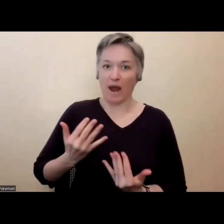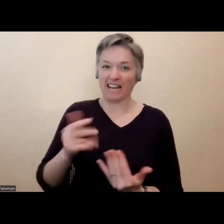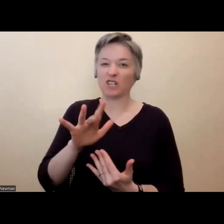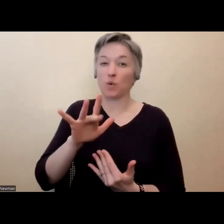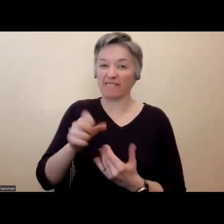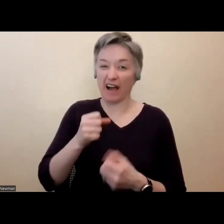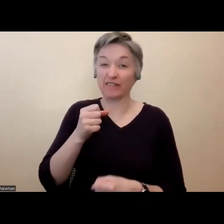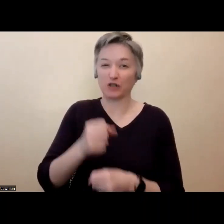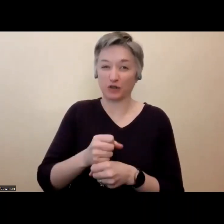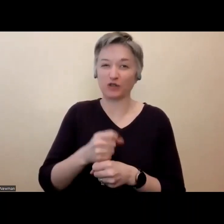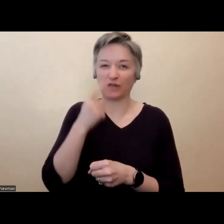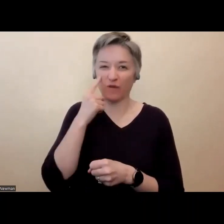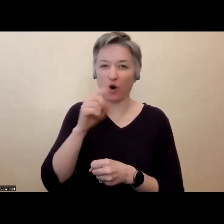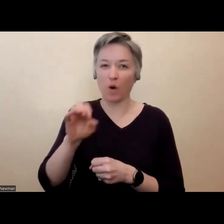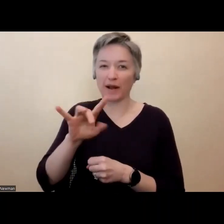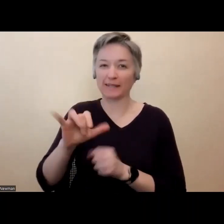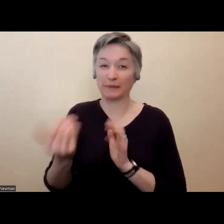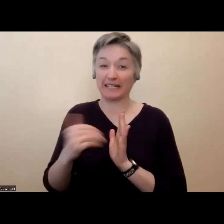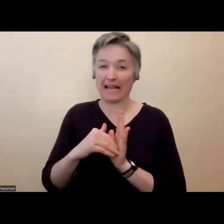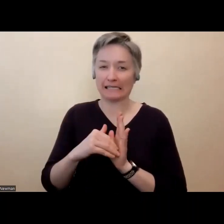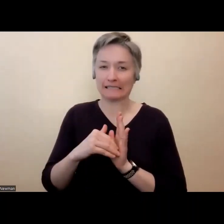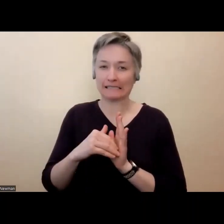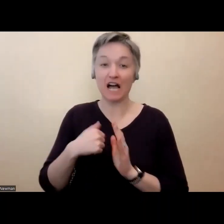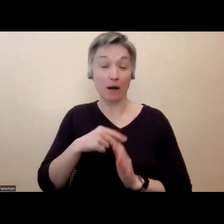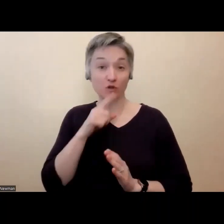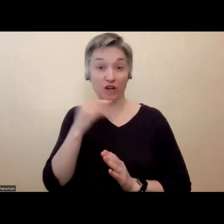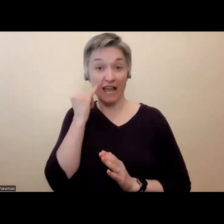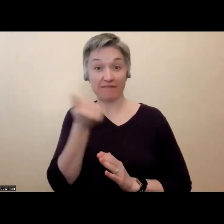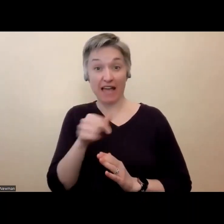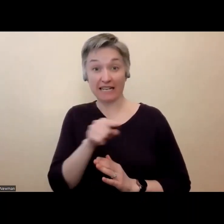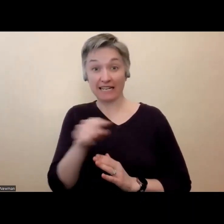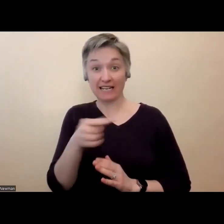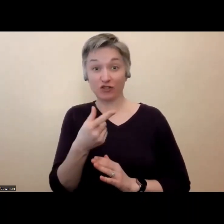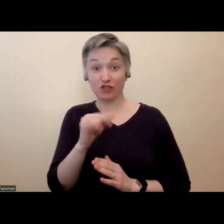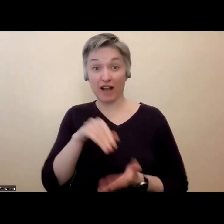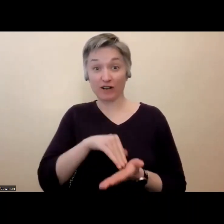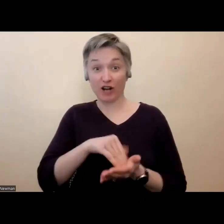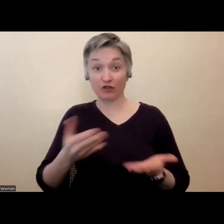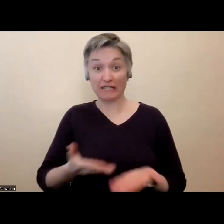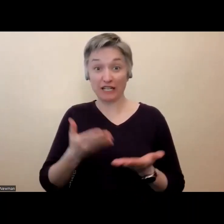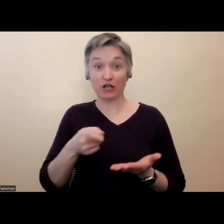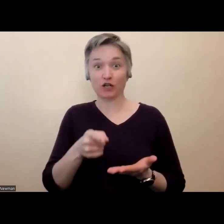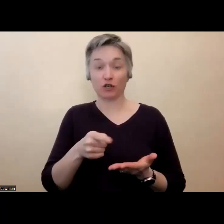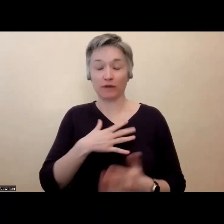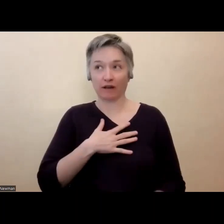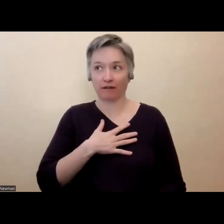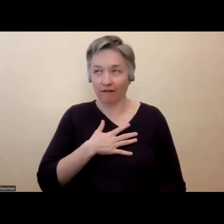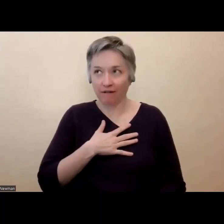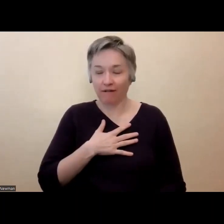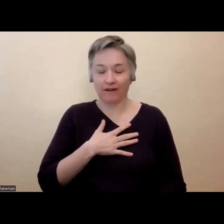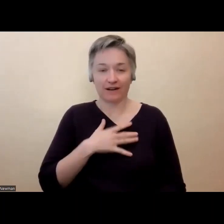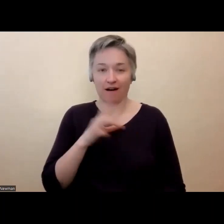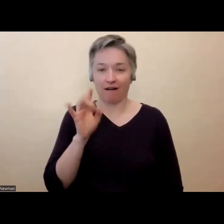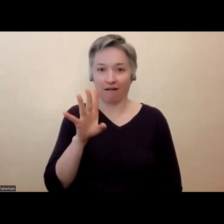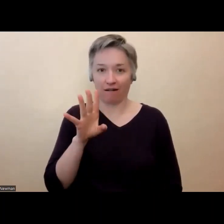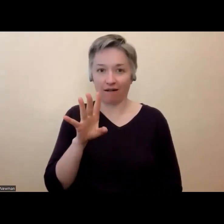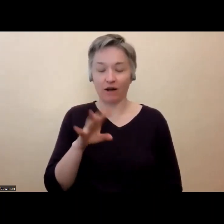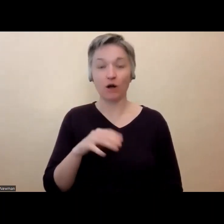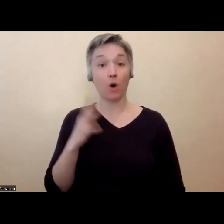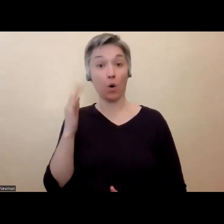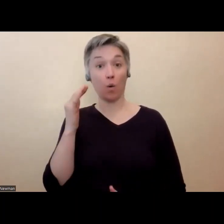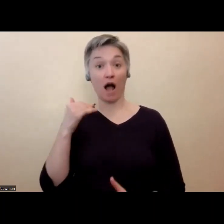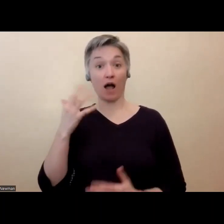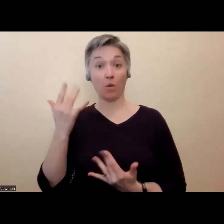sure if there are gastroenterologists in the audience, you're probably gasping right now. Basically, I waited